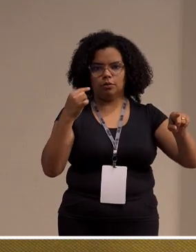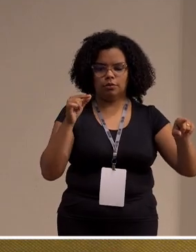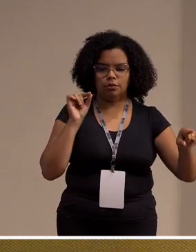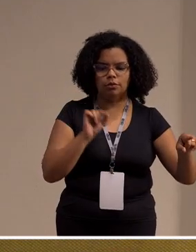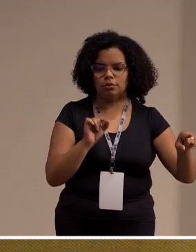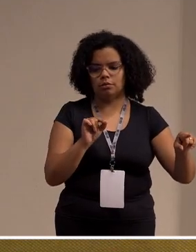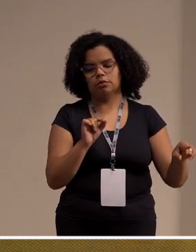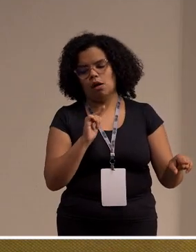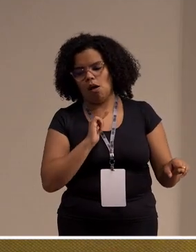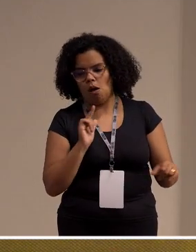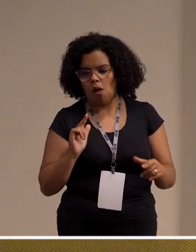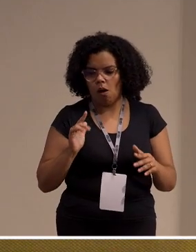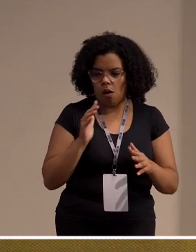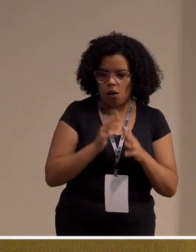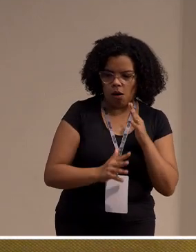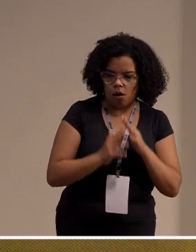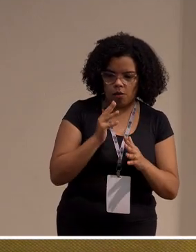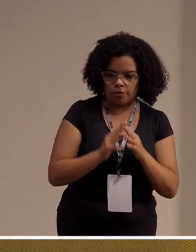is